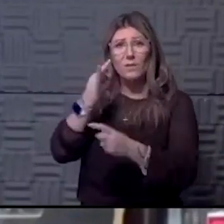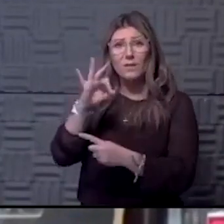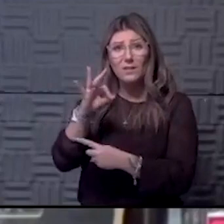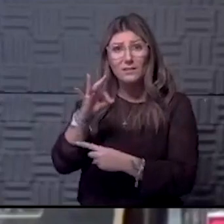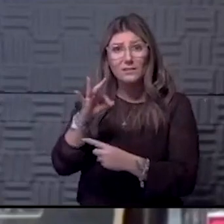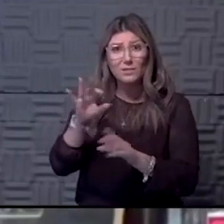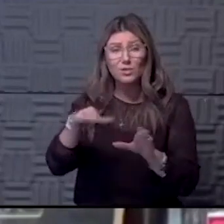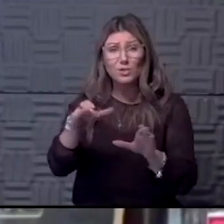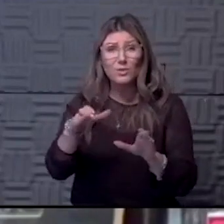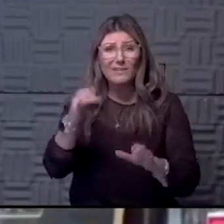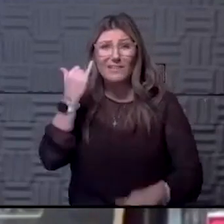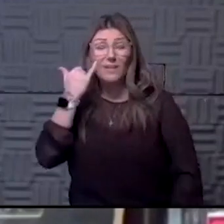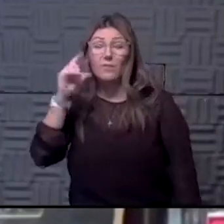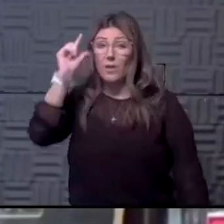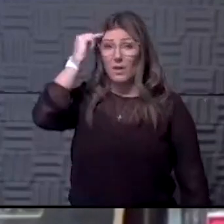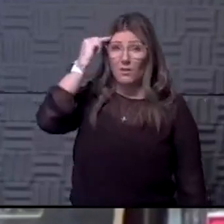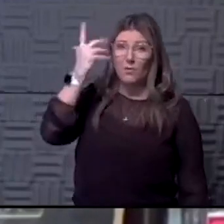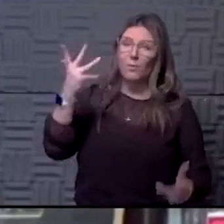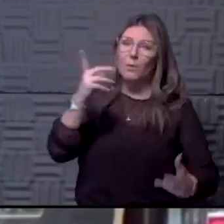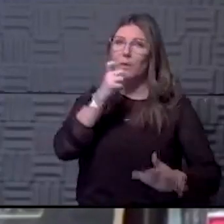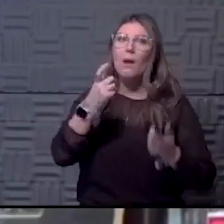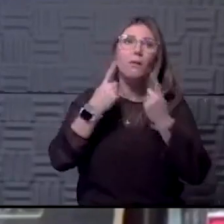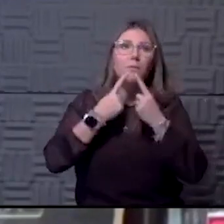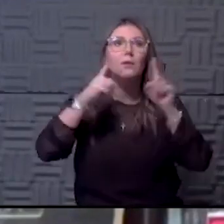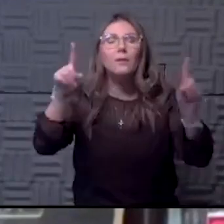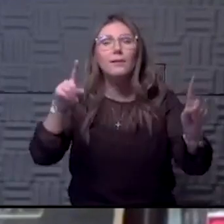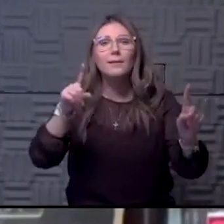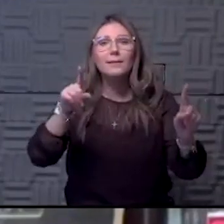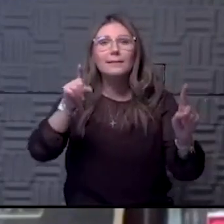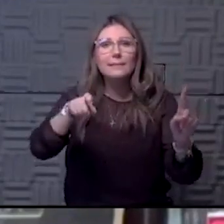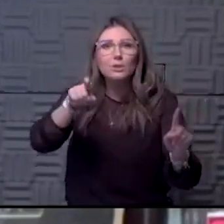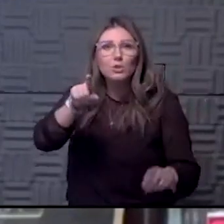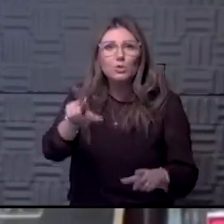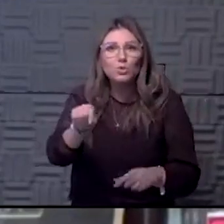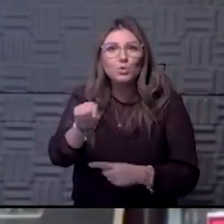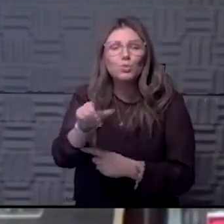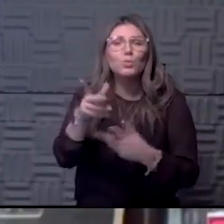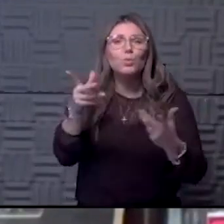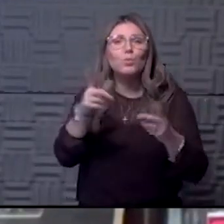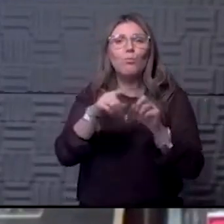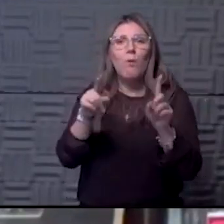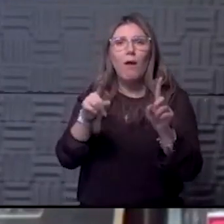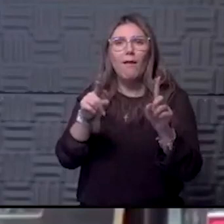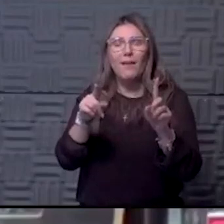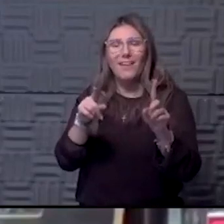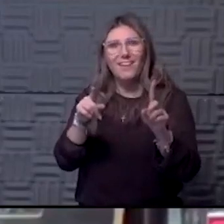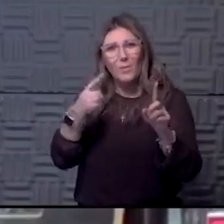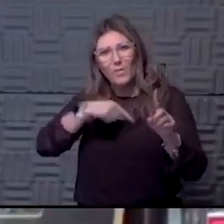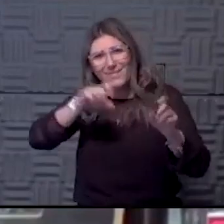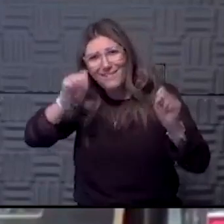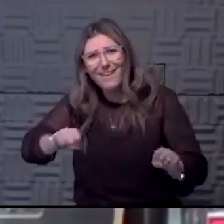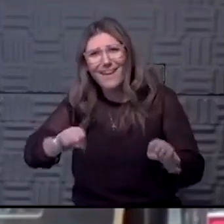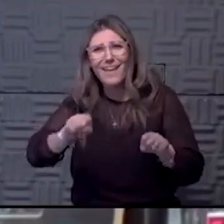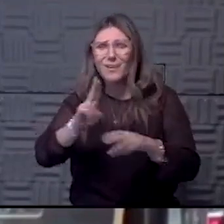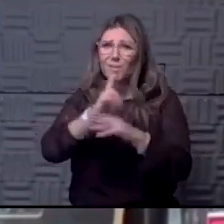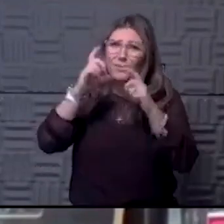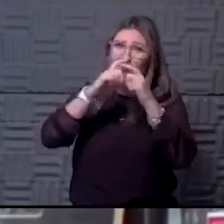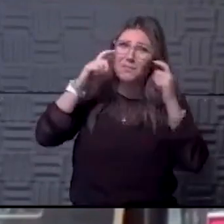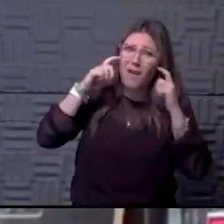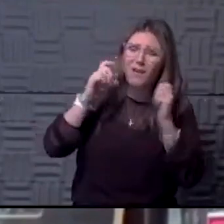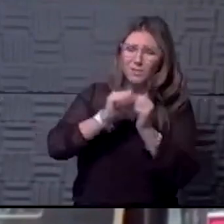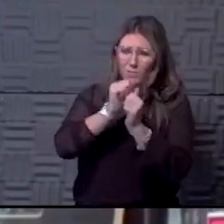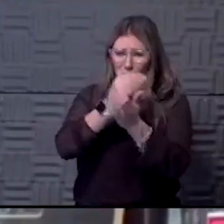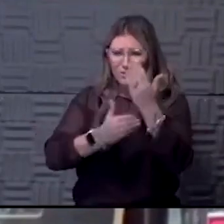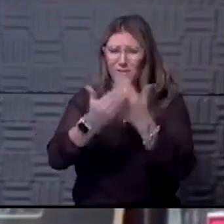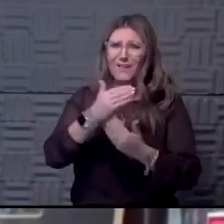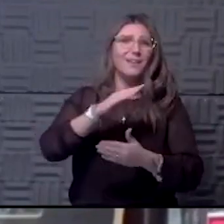though government may not tell us to do, we can do. And it's wear the mask, socially distance, wash your hands, all the things